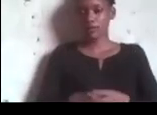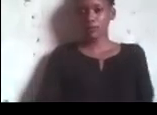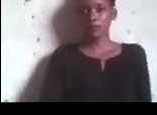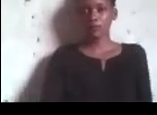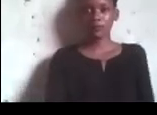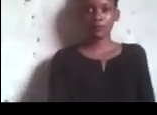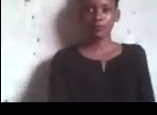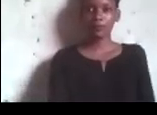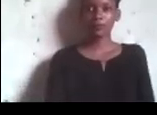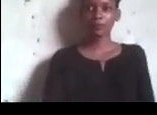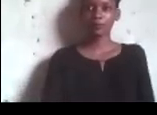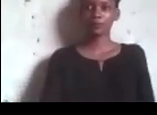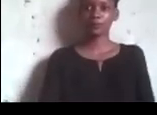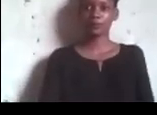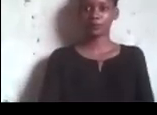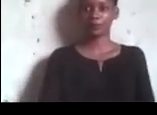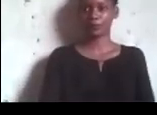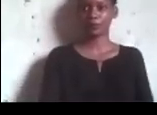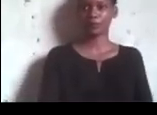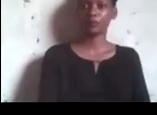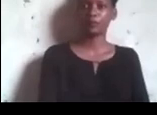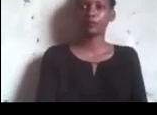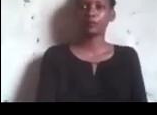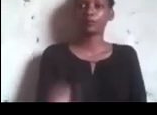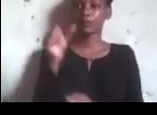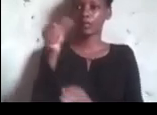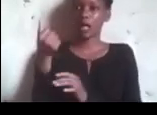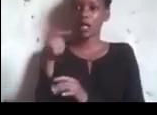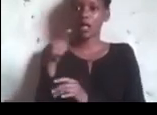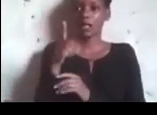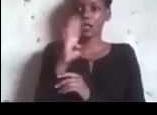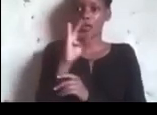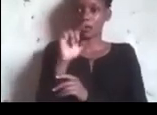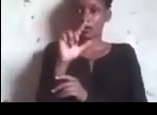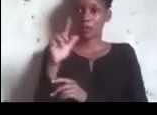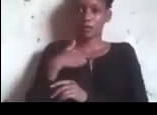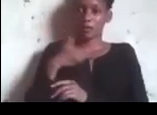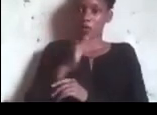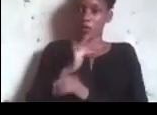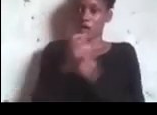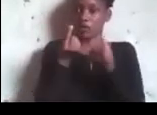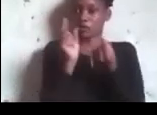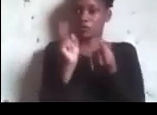And then another thing that the bill wants to do is that it deletes